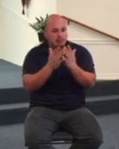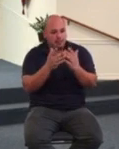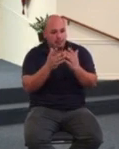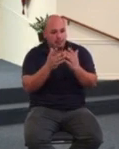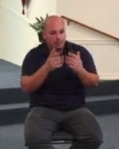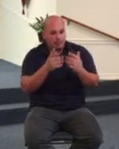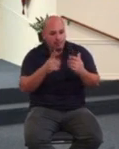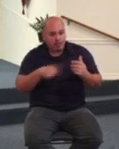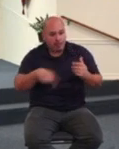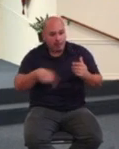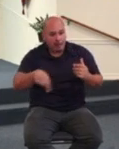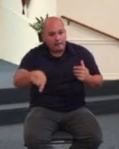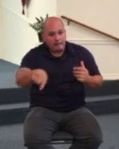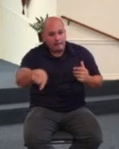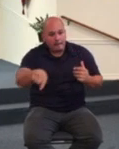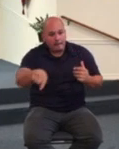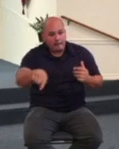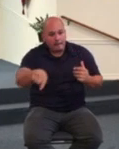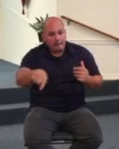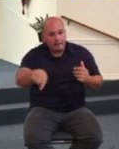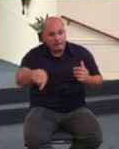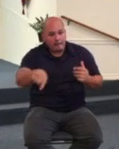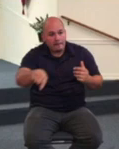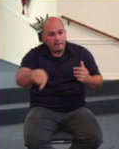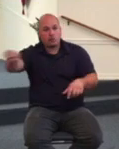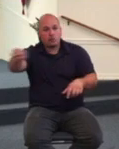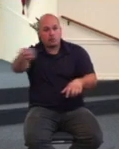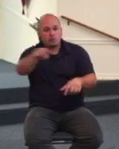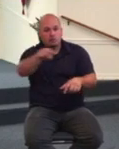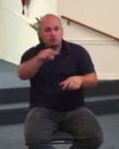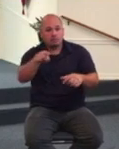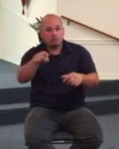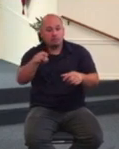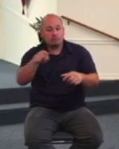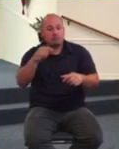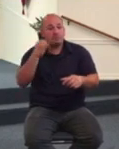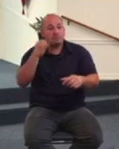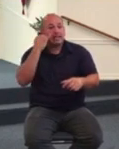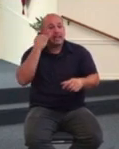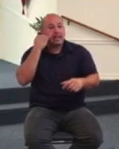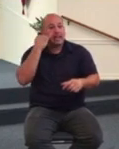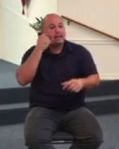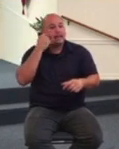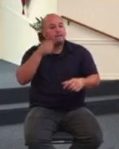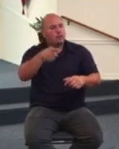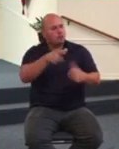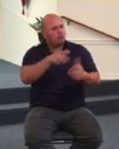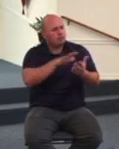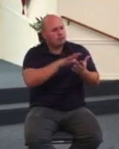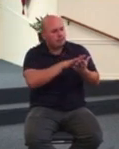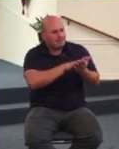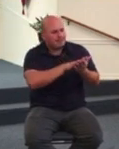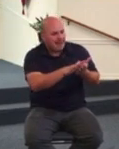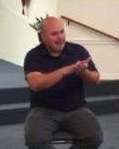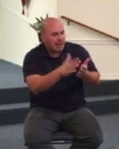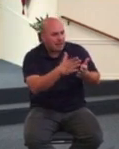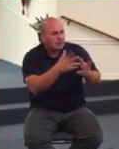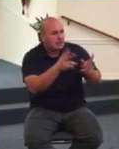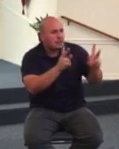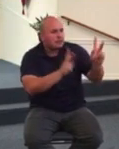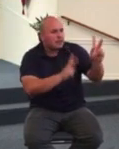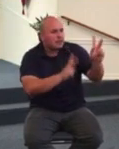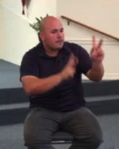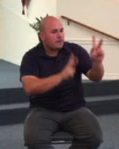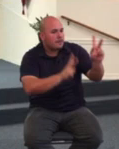If you love those who love you, what credit is that to you? Even sinners love those who love them. And if you do good to